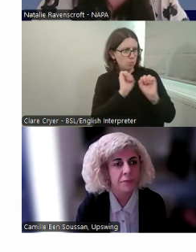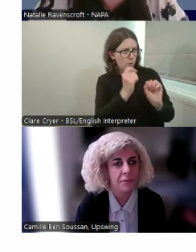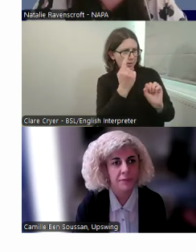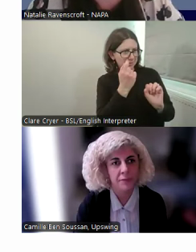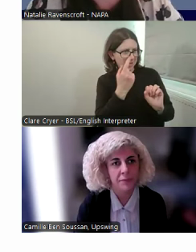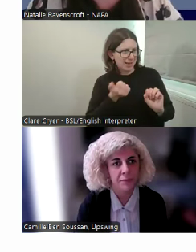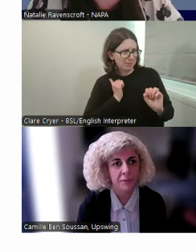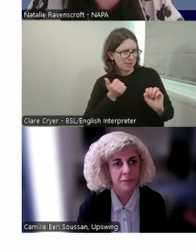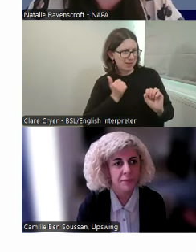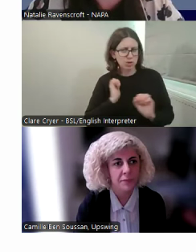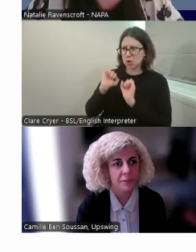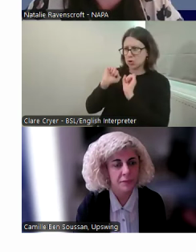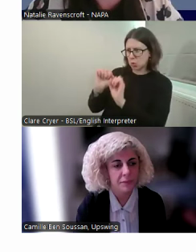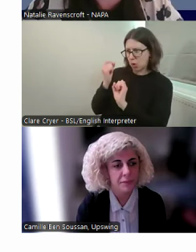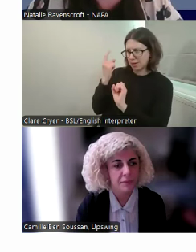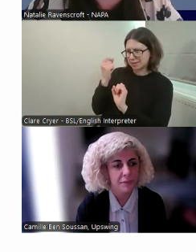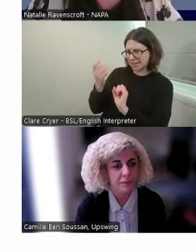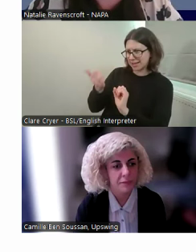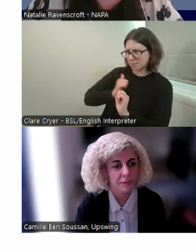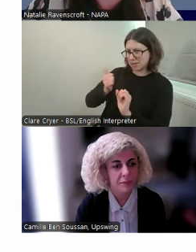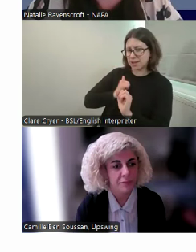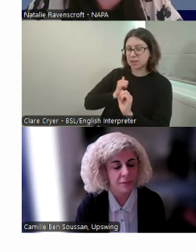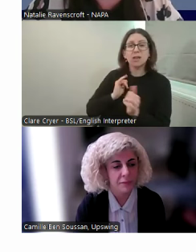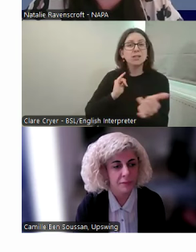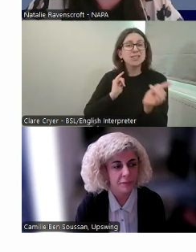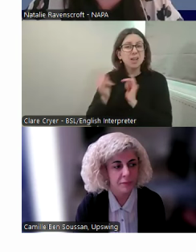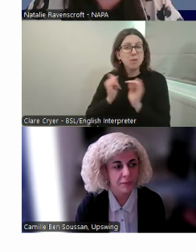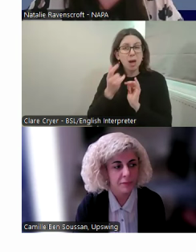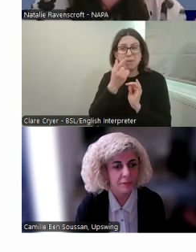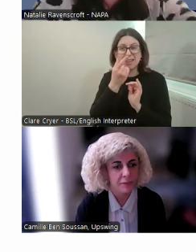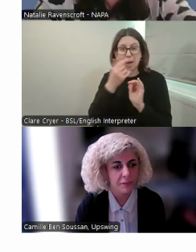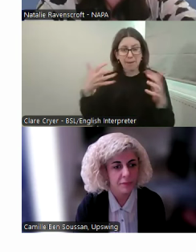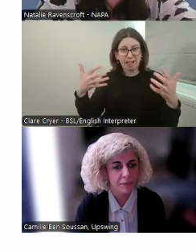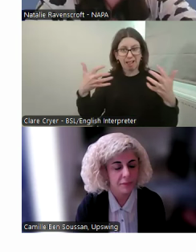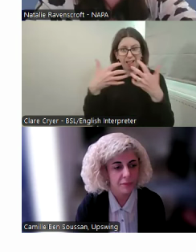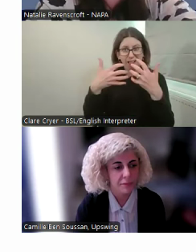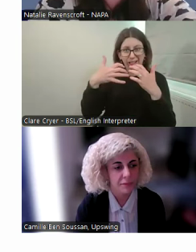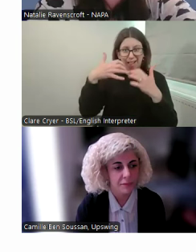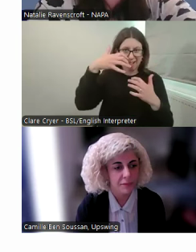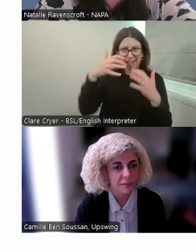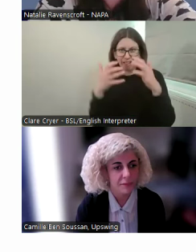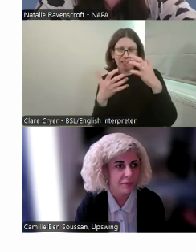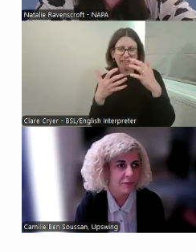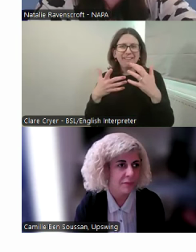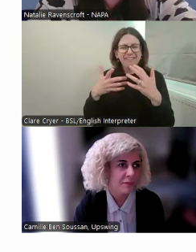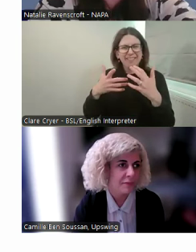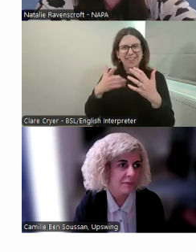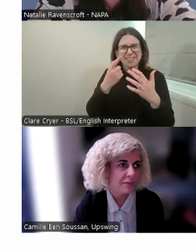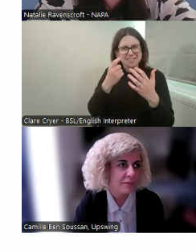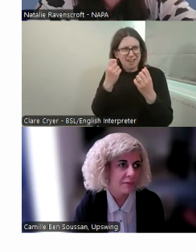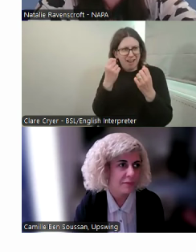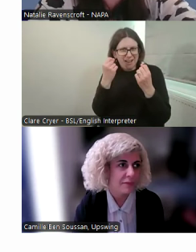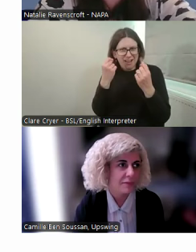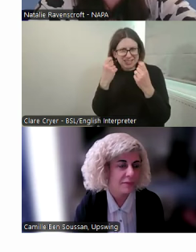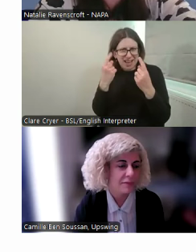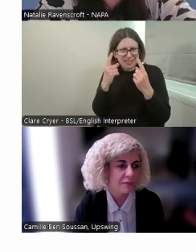and expectations can be quite different, even from the care provider at head office to the care home manager to the